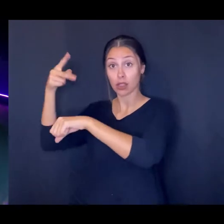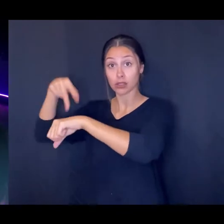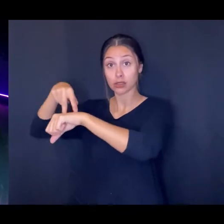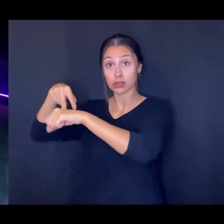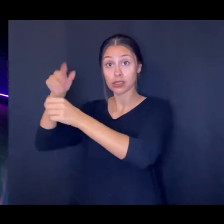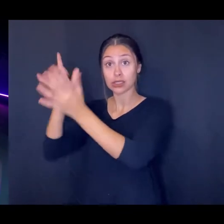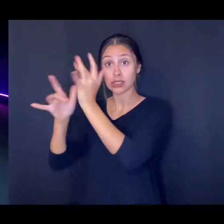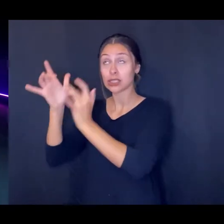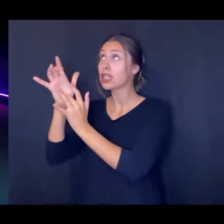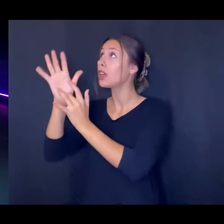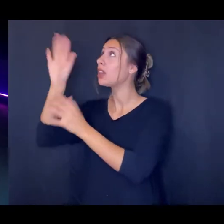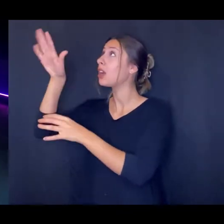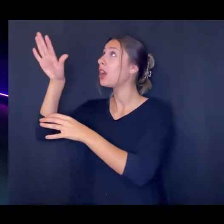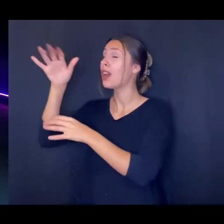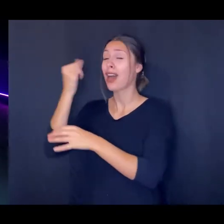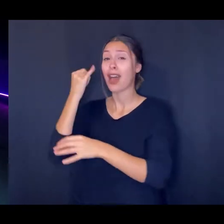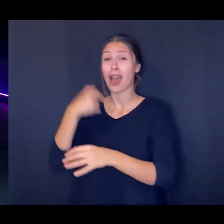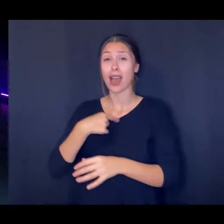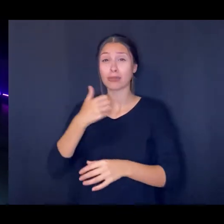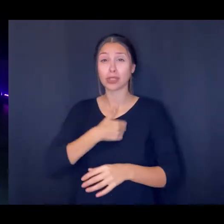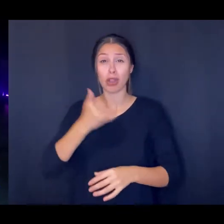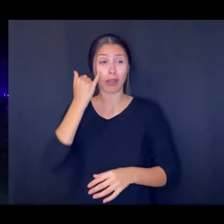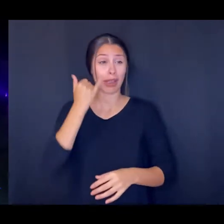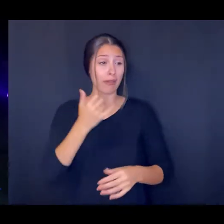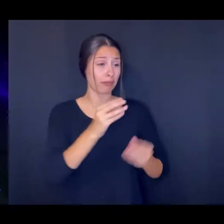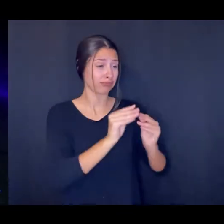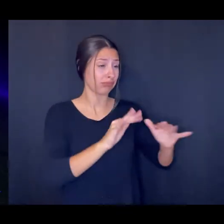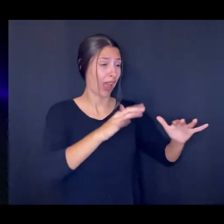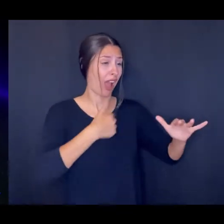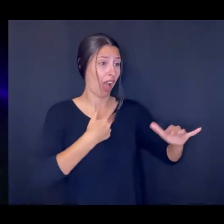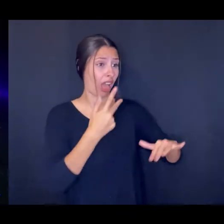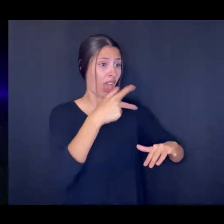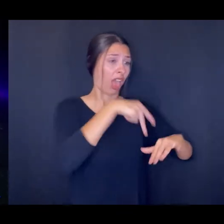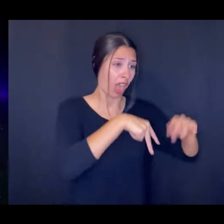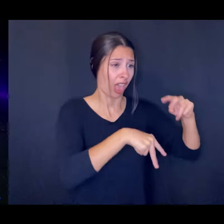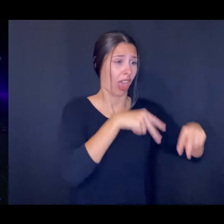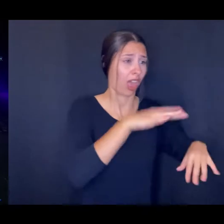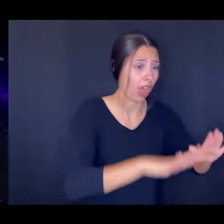Tell him, Jesus, I'm sorry if I've been standing on sand.